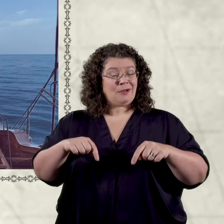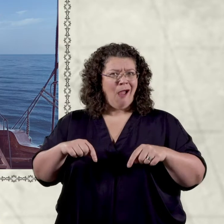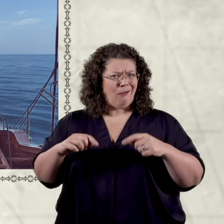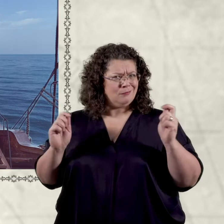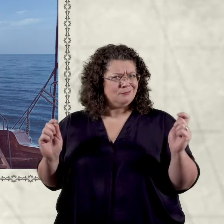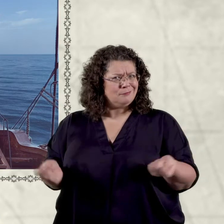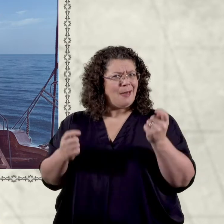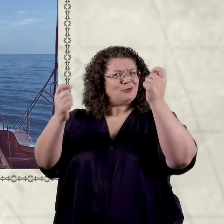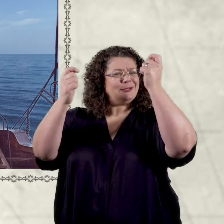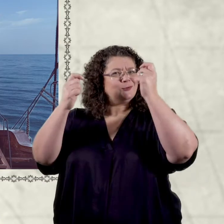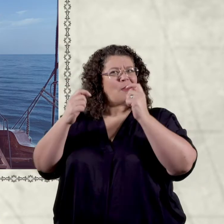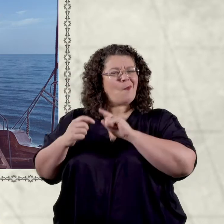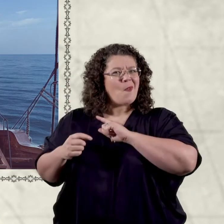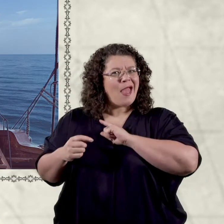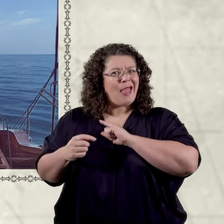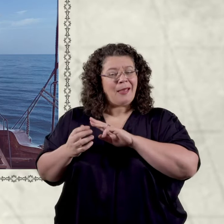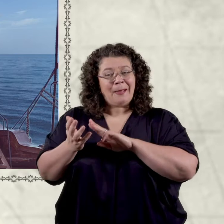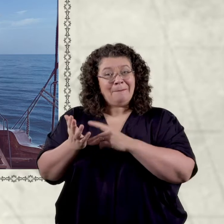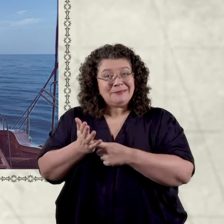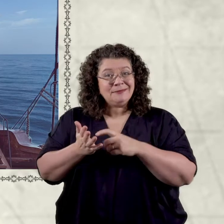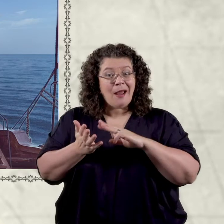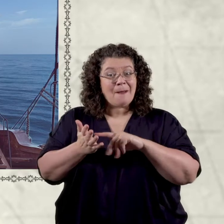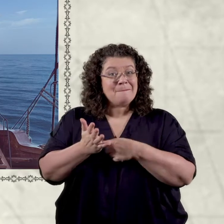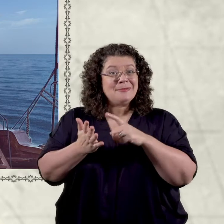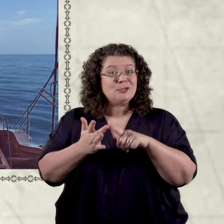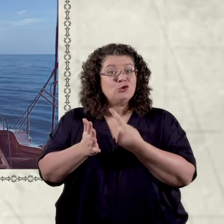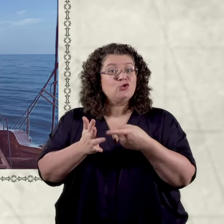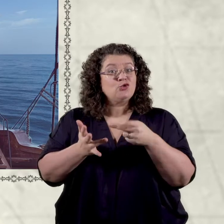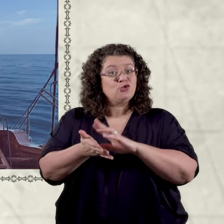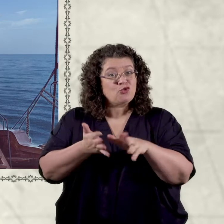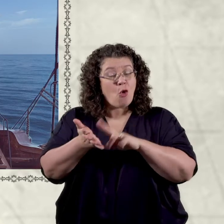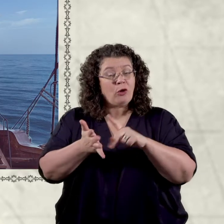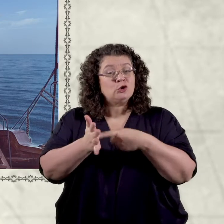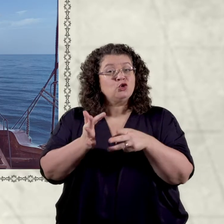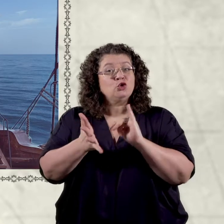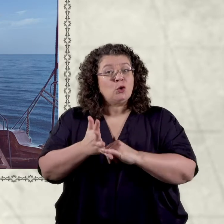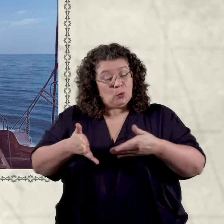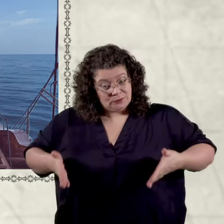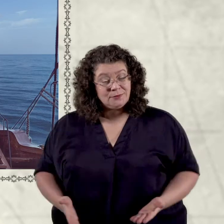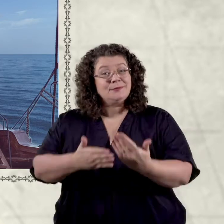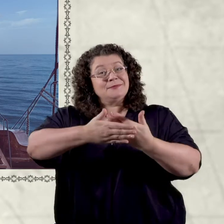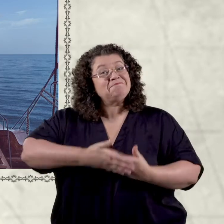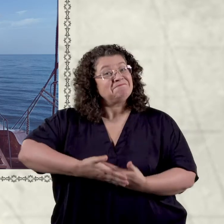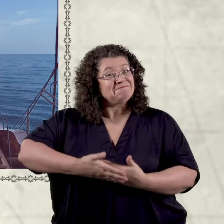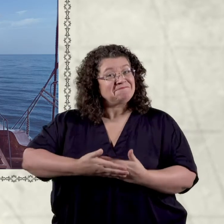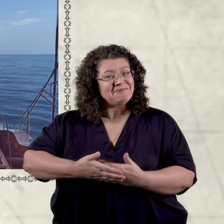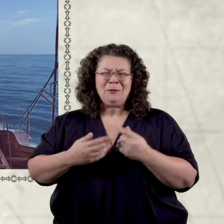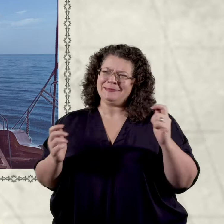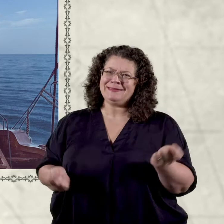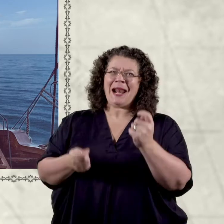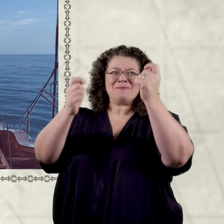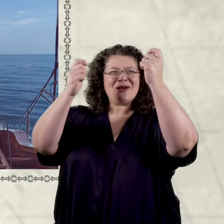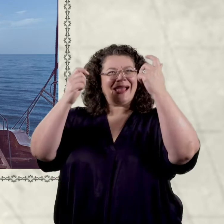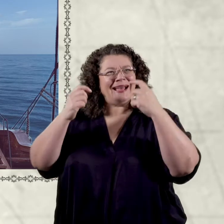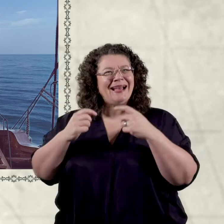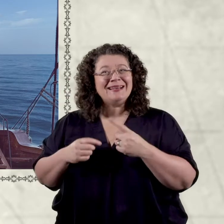celebration, as a baby was born to Mr. and Mrs. John Jones. And to celebrate, instead of our usual